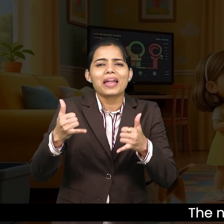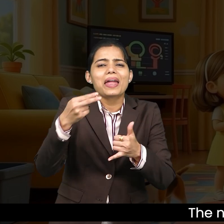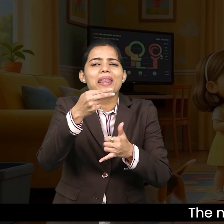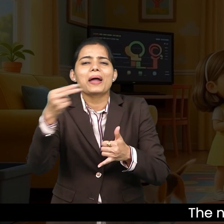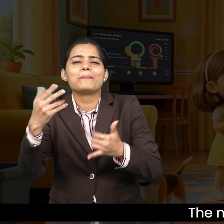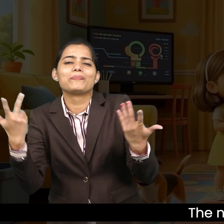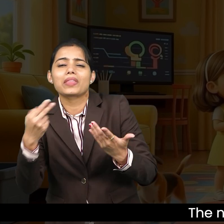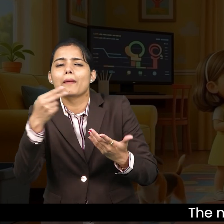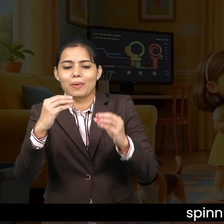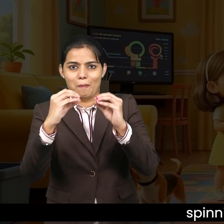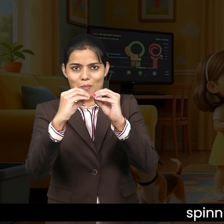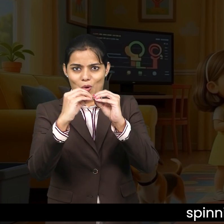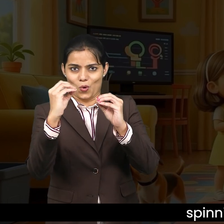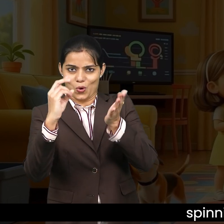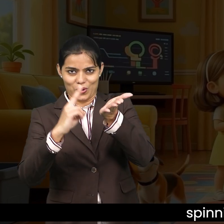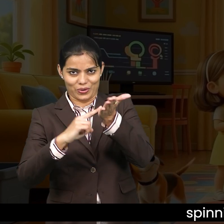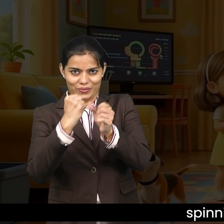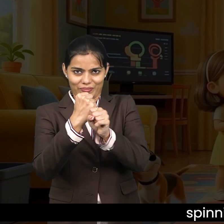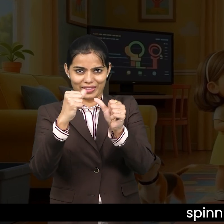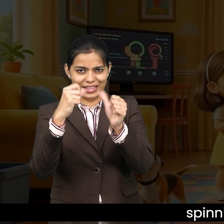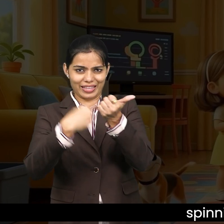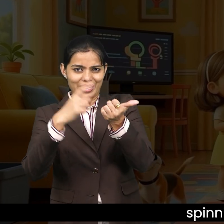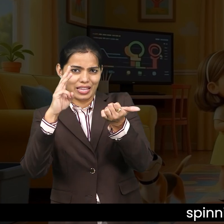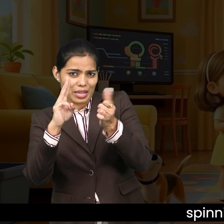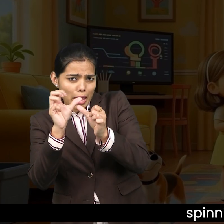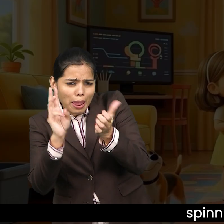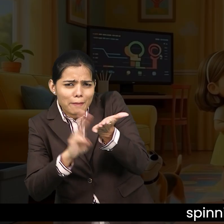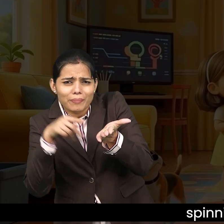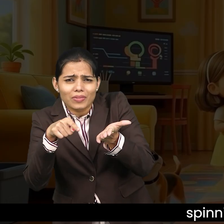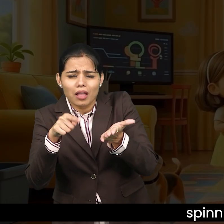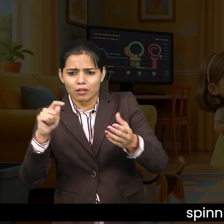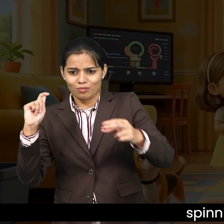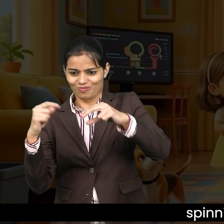The name of the game is spinning top or bongaram.